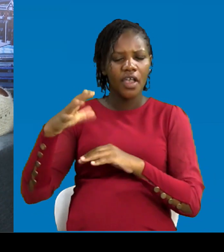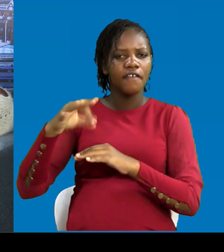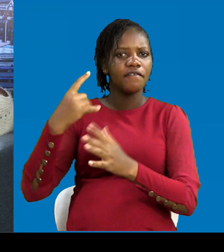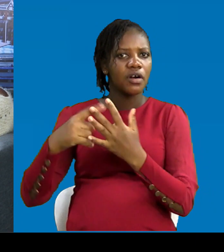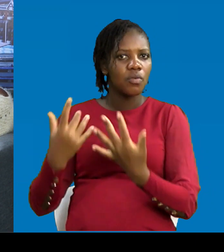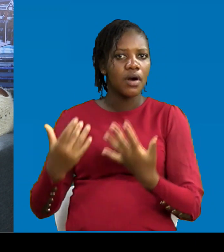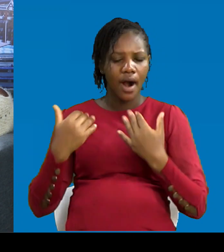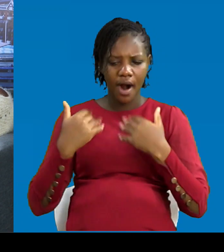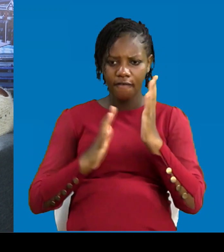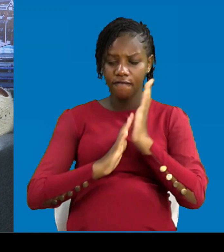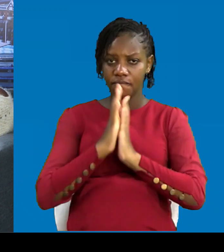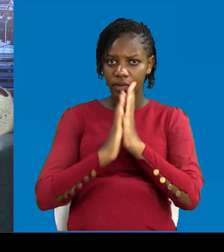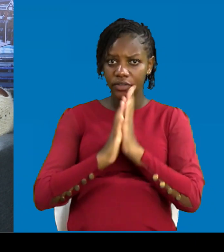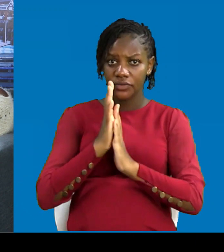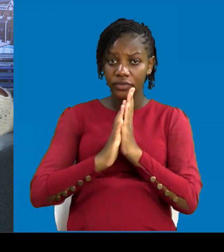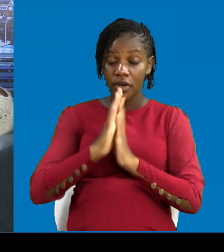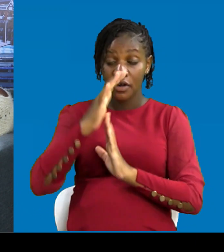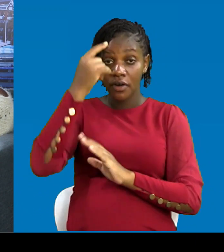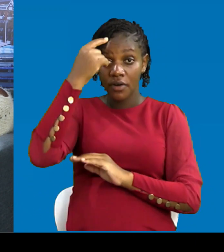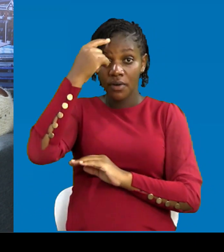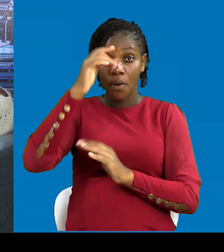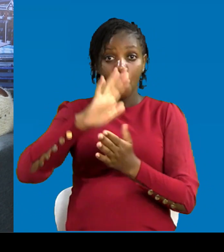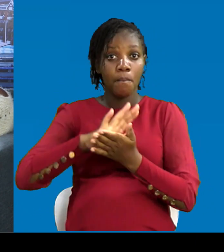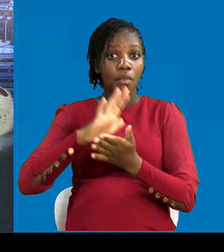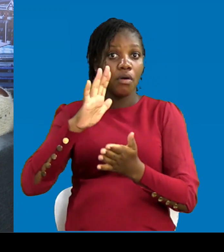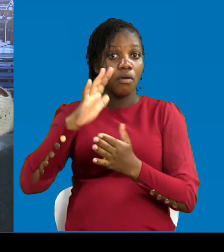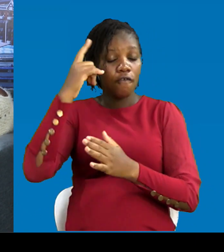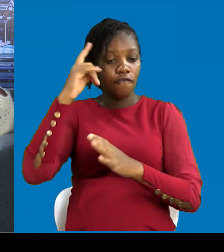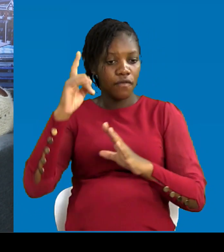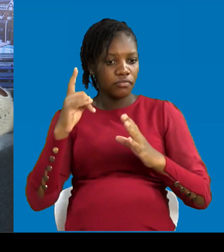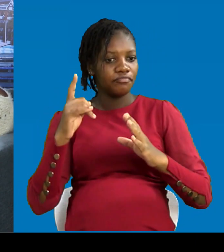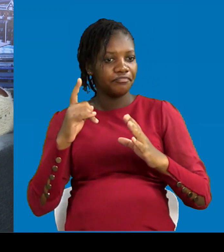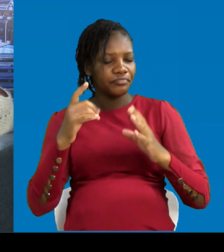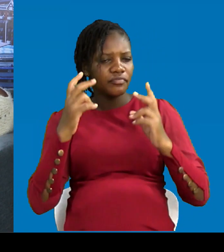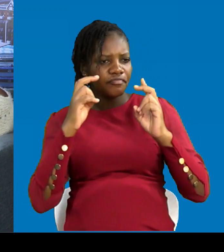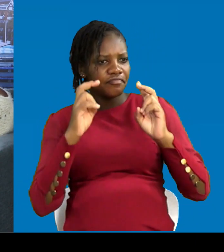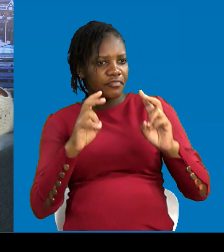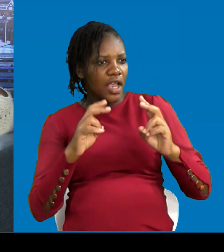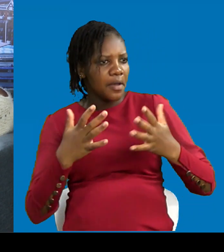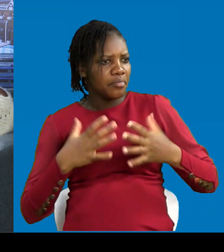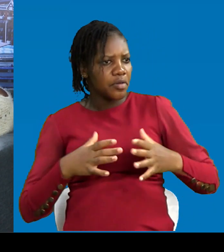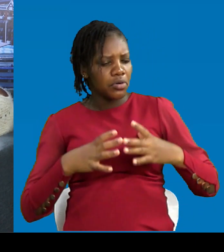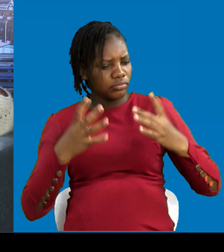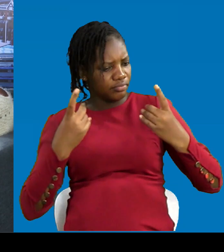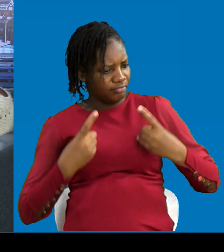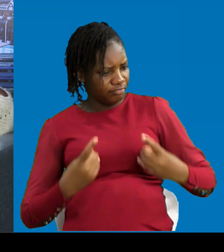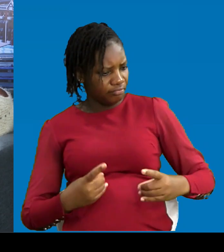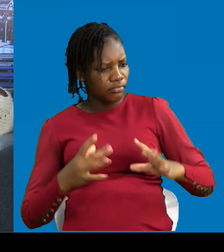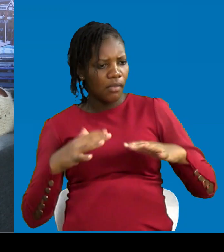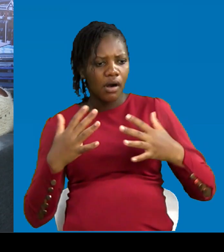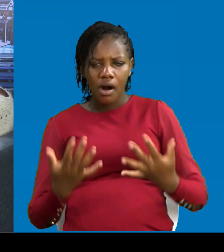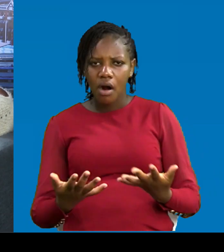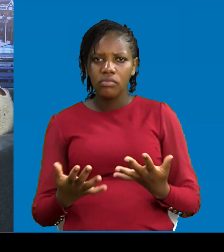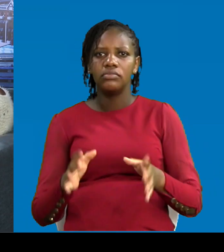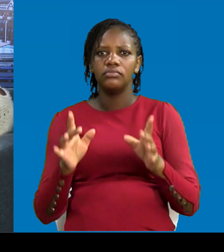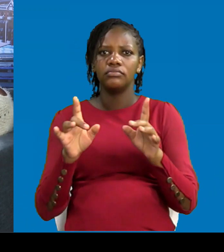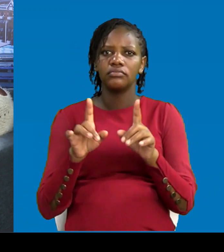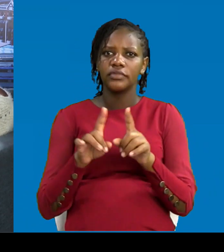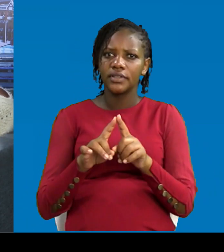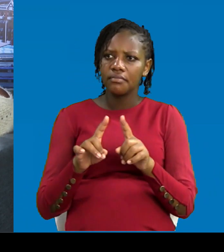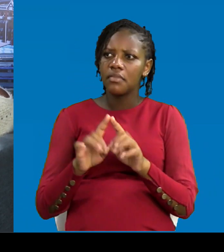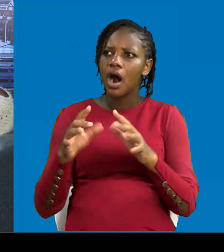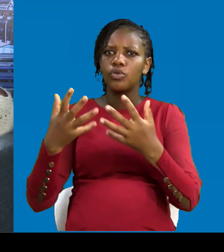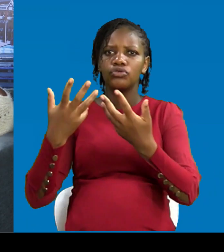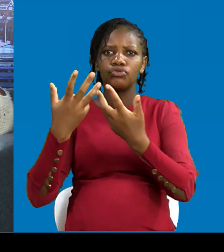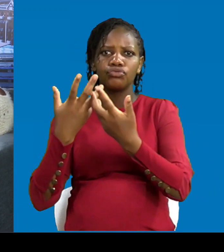a passion more on like addressing how people dress, which is styling, like how to put